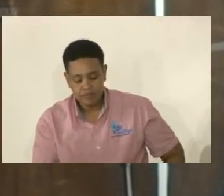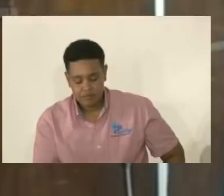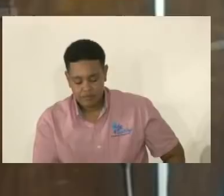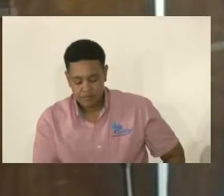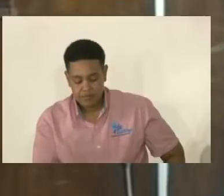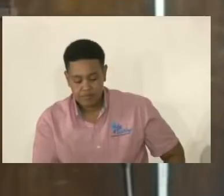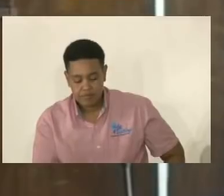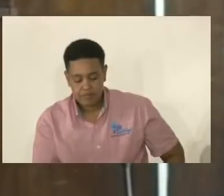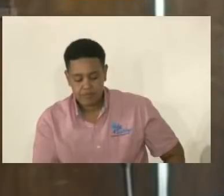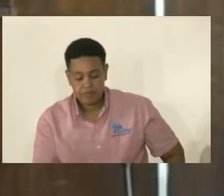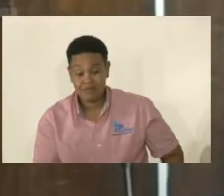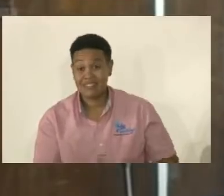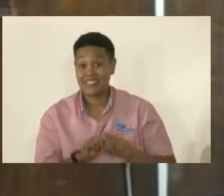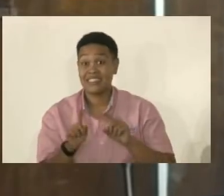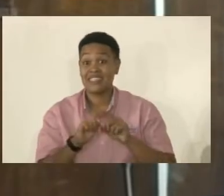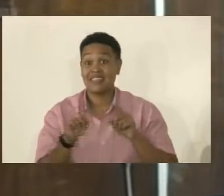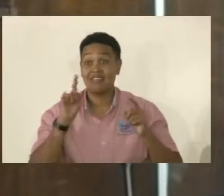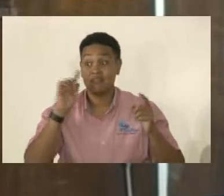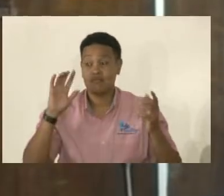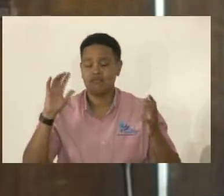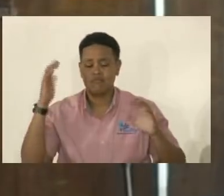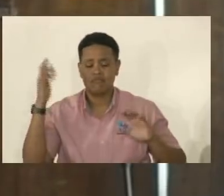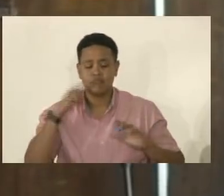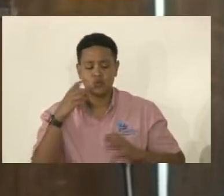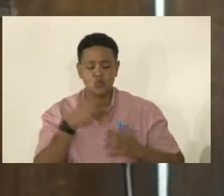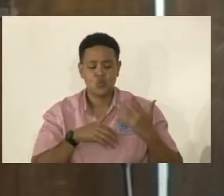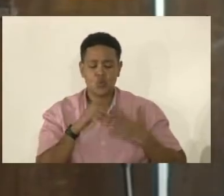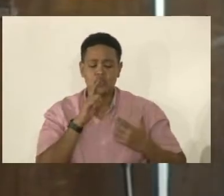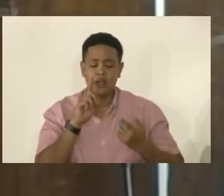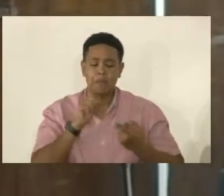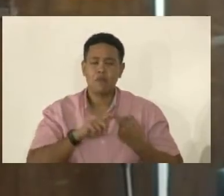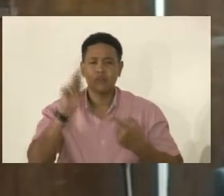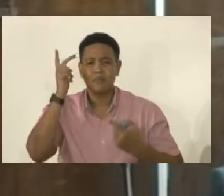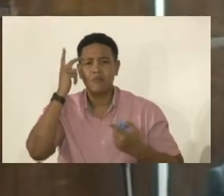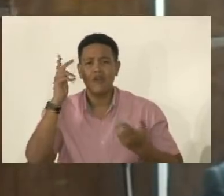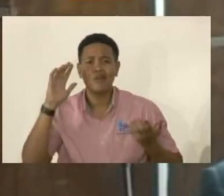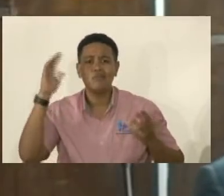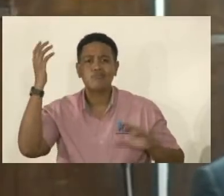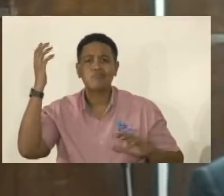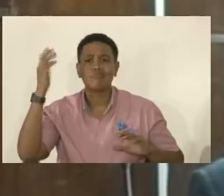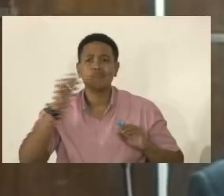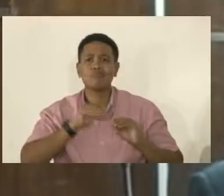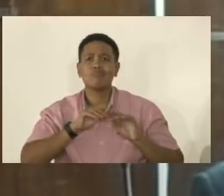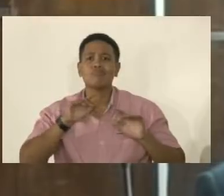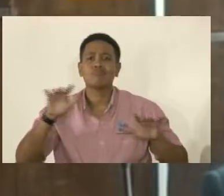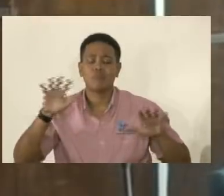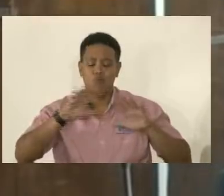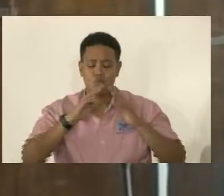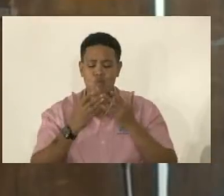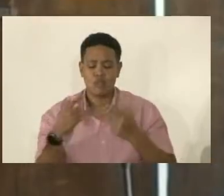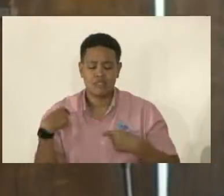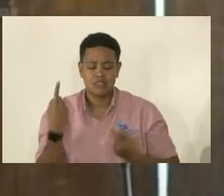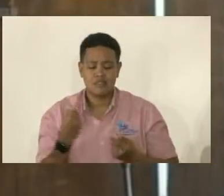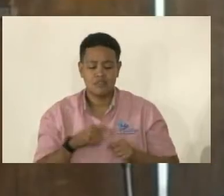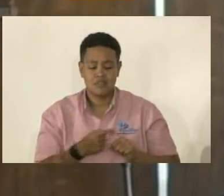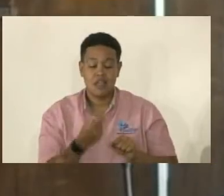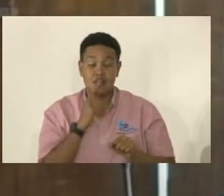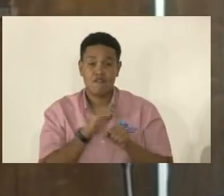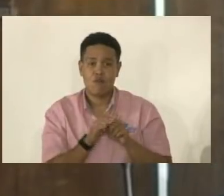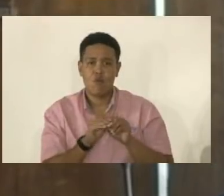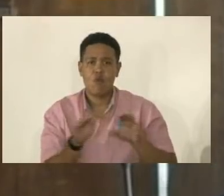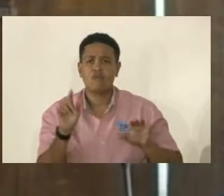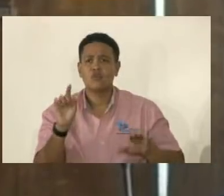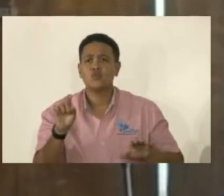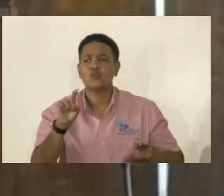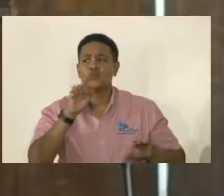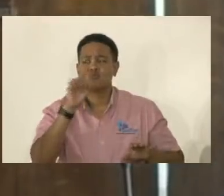Mr. President, the string of civil unrest, social and political uprisings across the world since the onset of the pandemic should